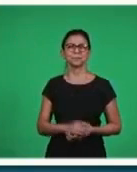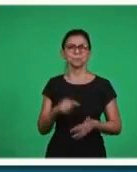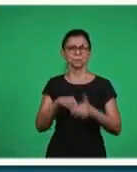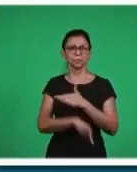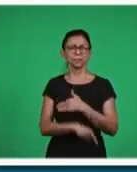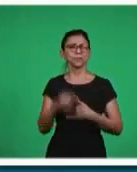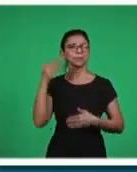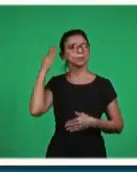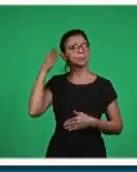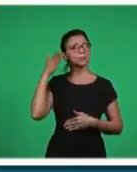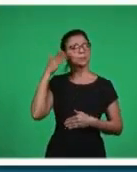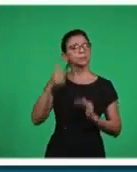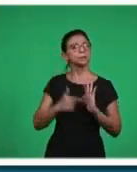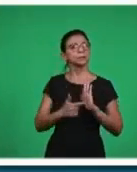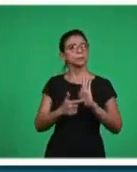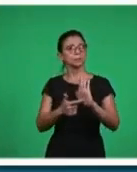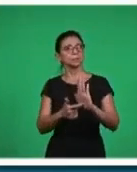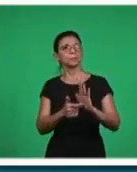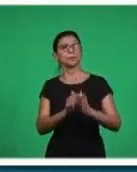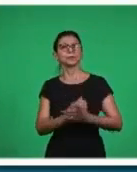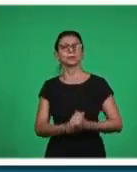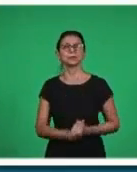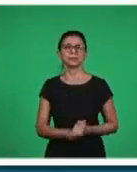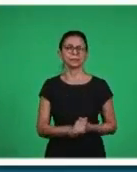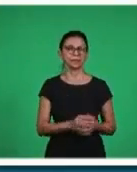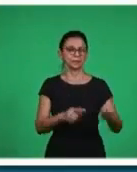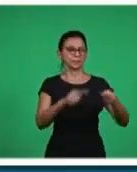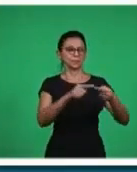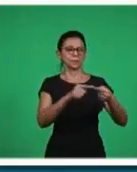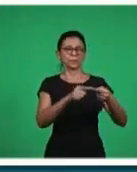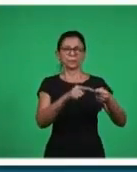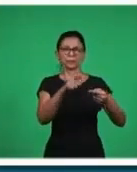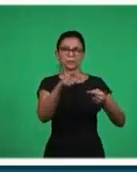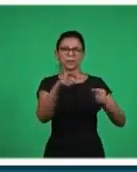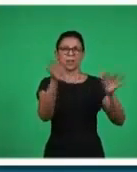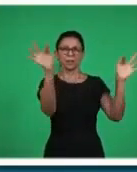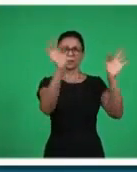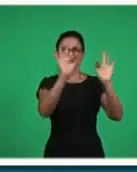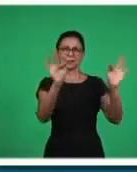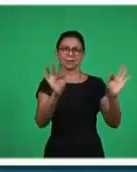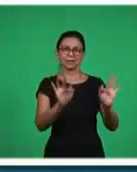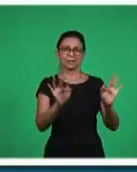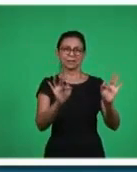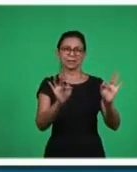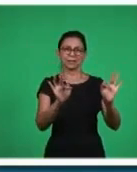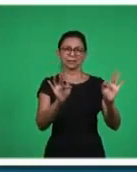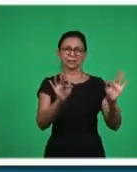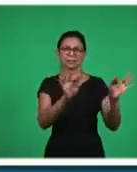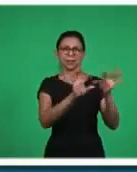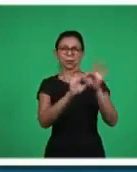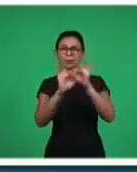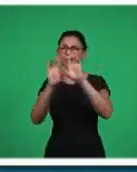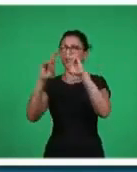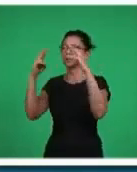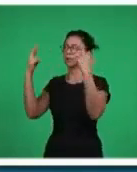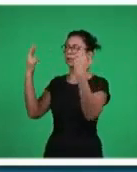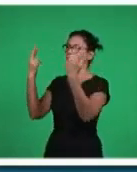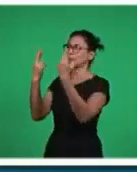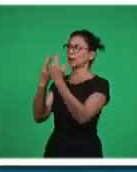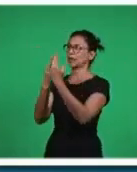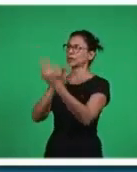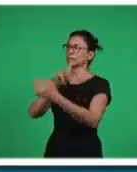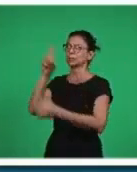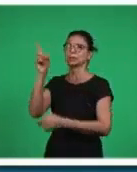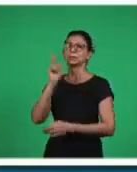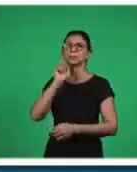everything is prepared. This, the message is very deep because it speaks about the blessing of eating the bread in the kingdom of God.